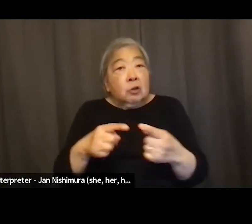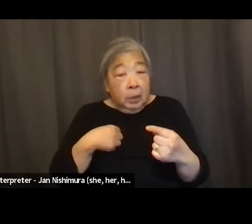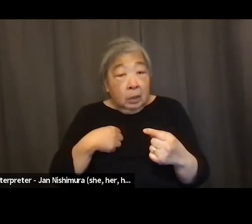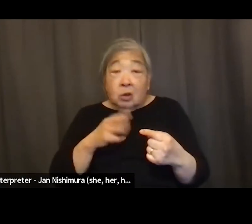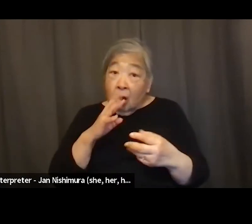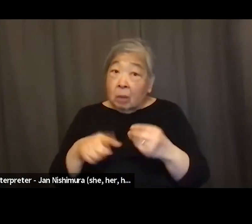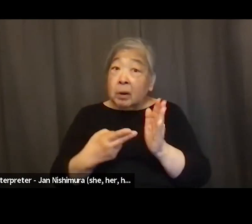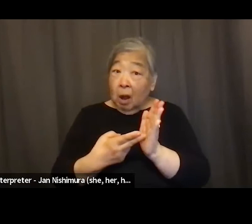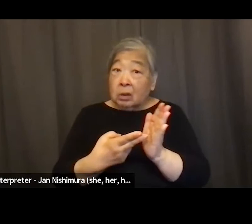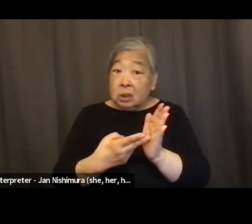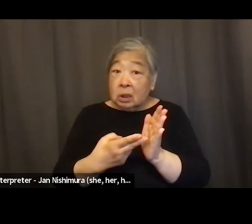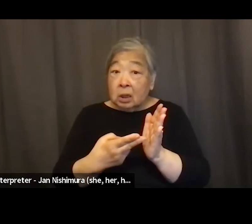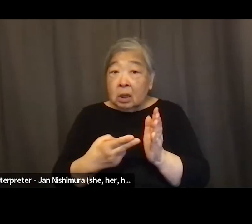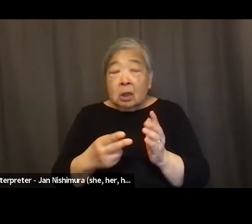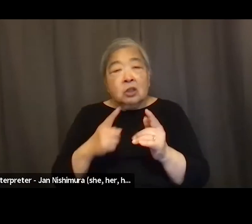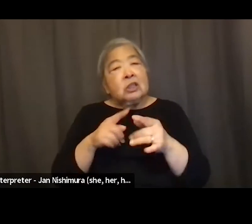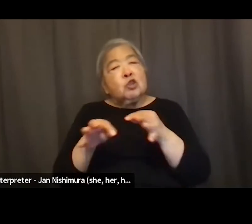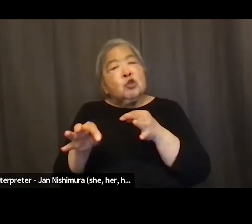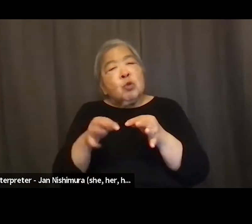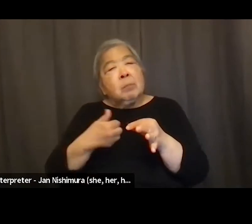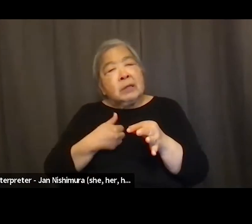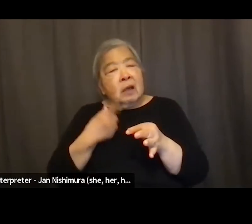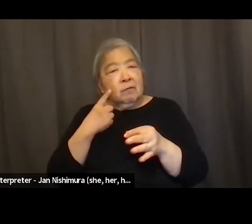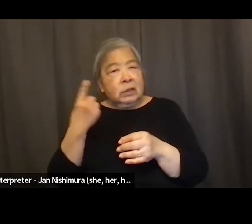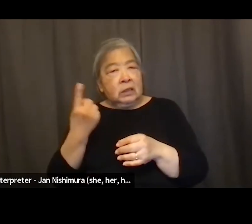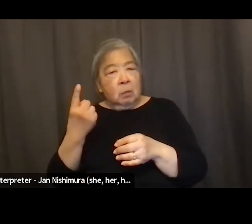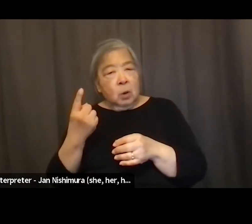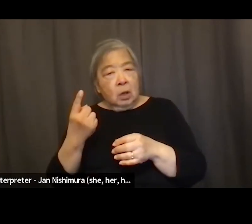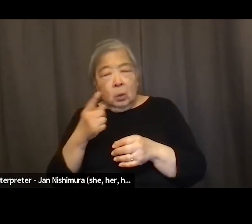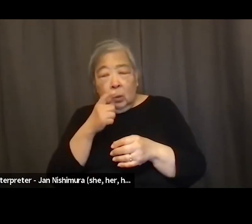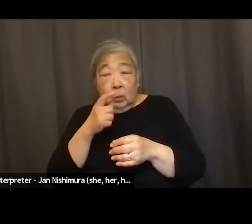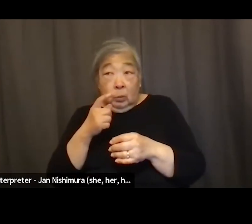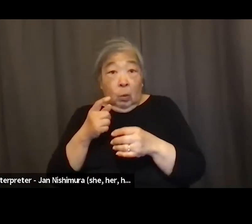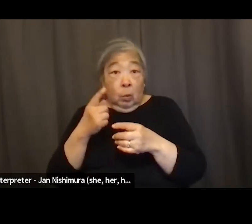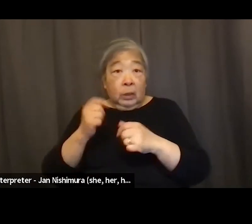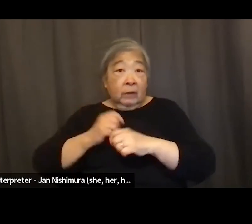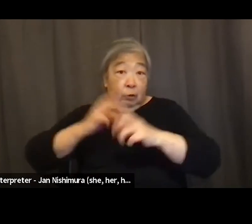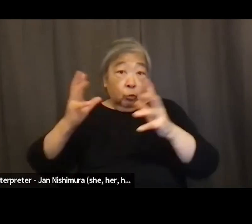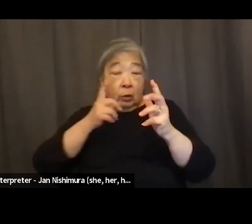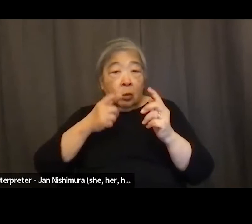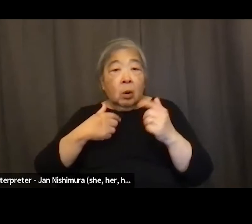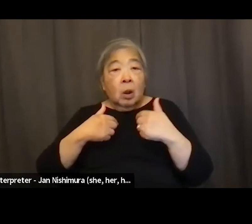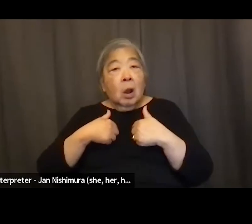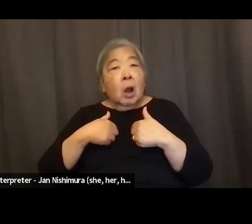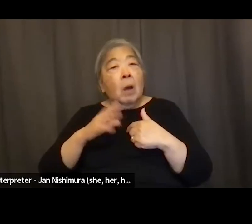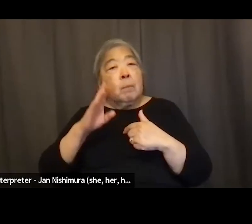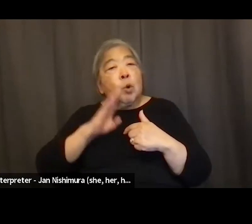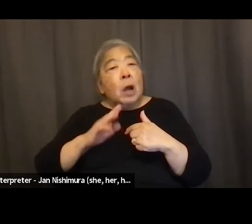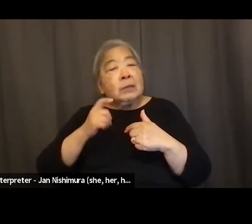honestly. Just to describe myself for anyone who's able to visualize with me, I am a